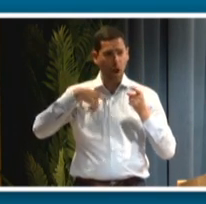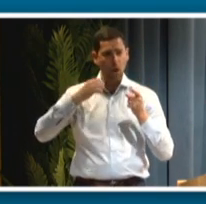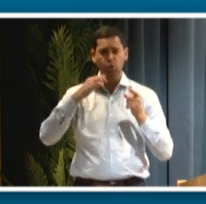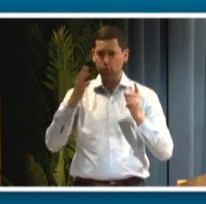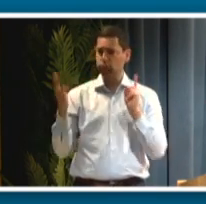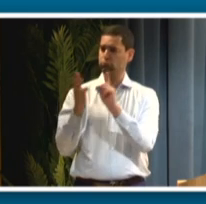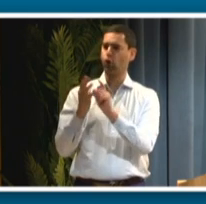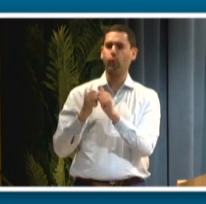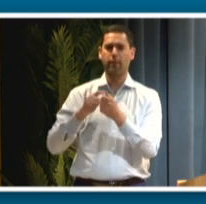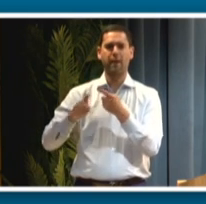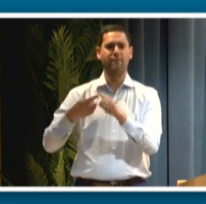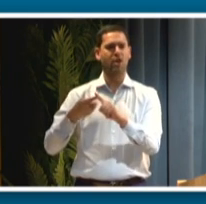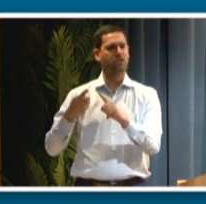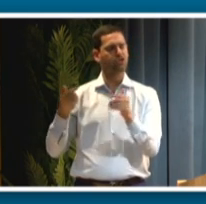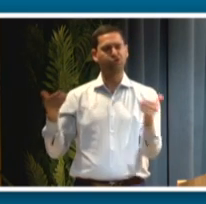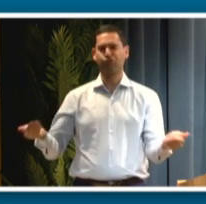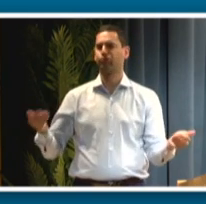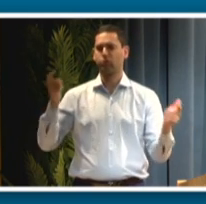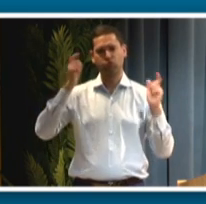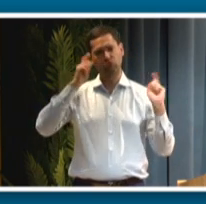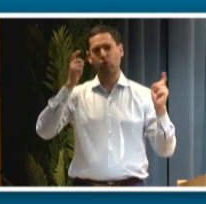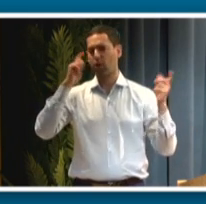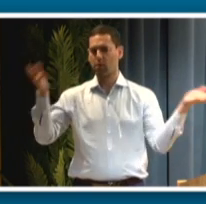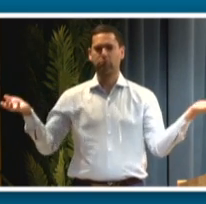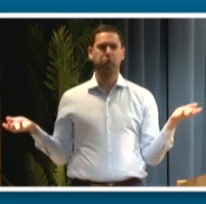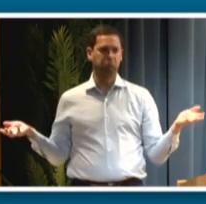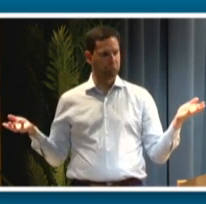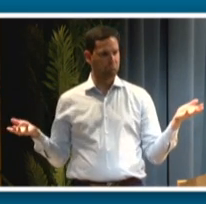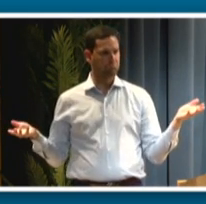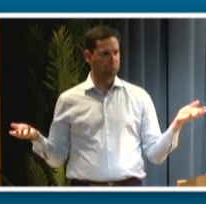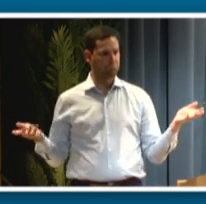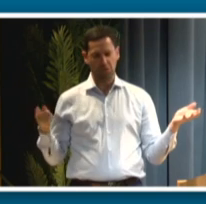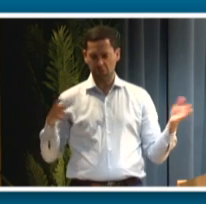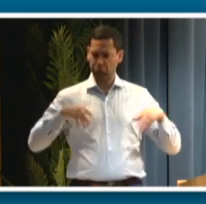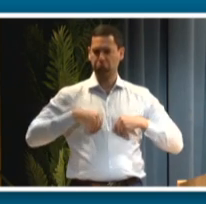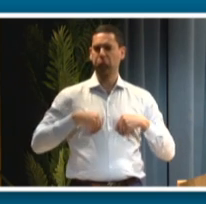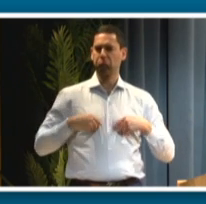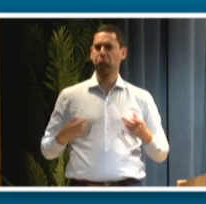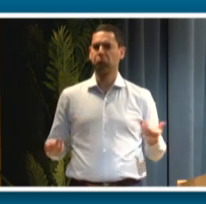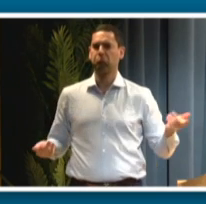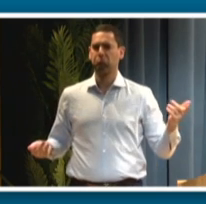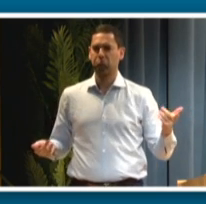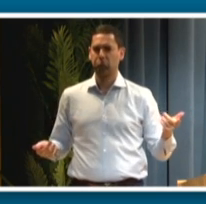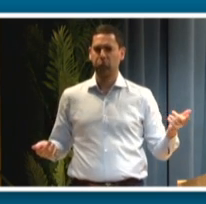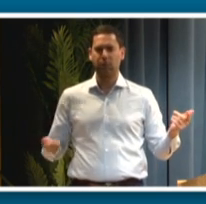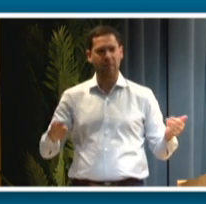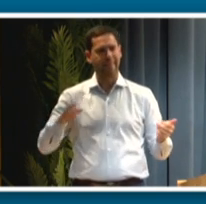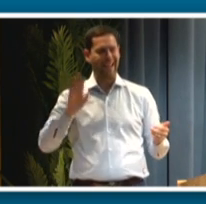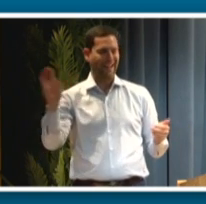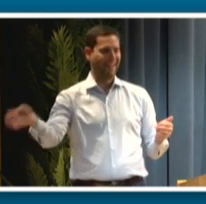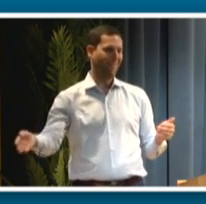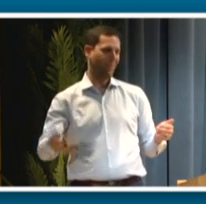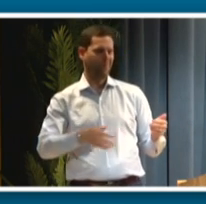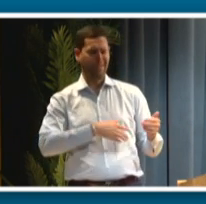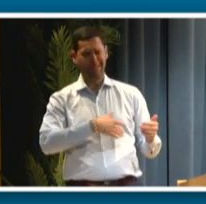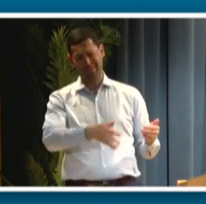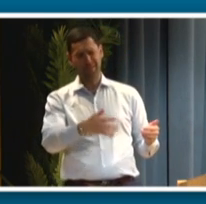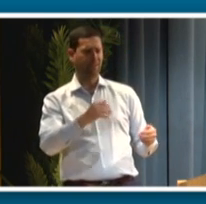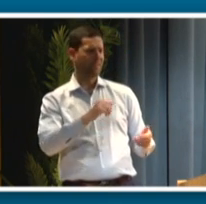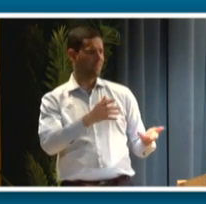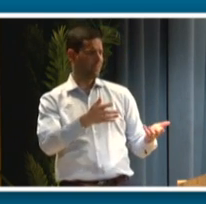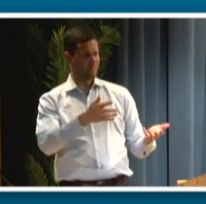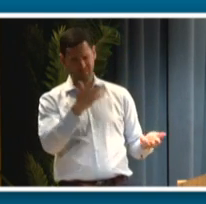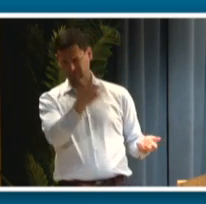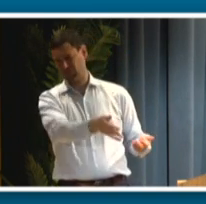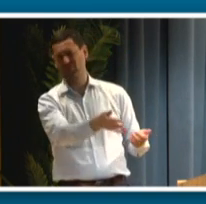friends and just go ahead and rock out, right? And nobody would, there was never a moment where they were like, you know, tighten up or toughen up. It